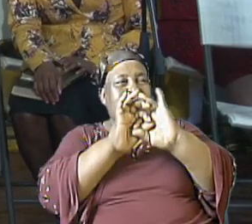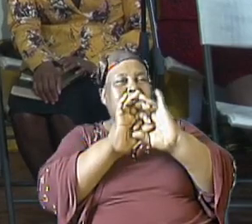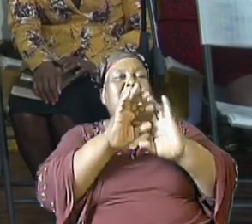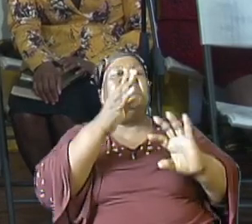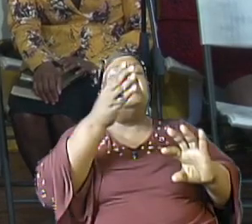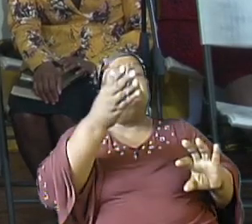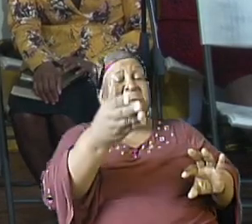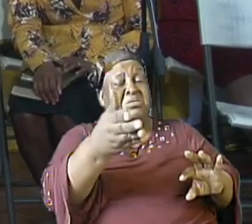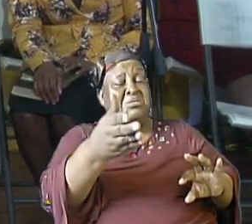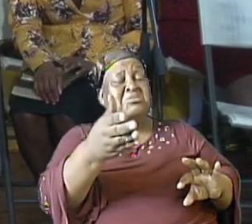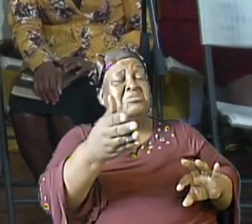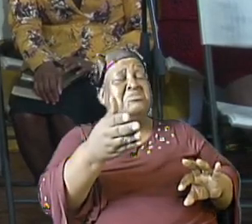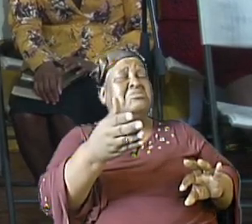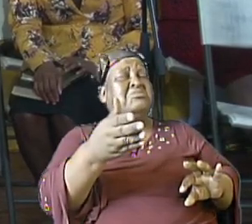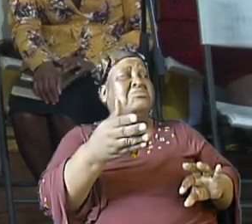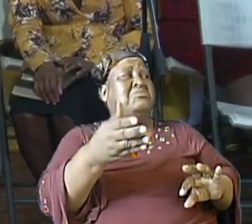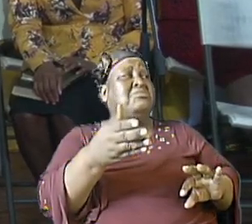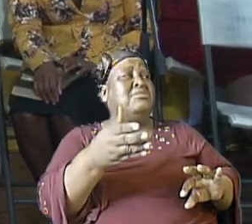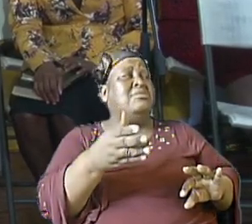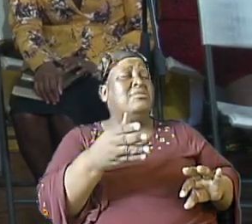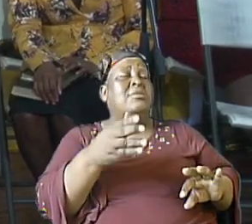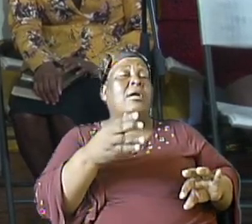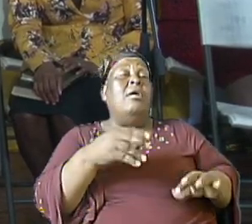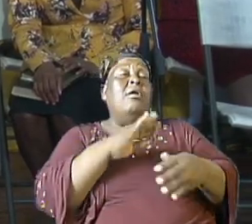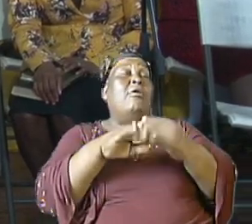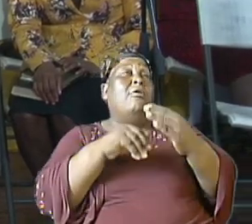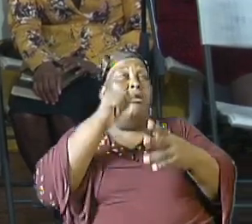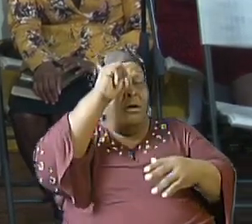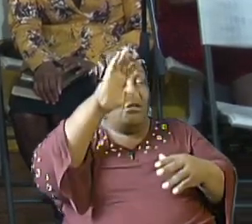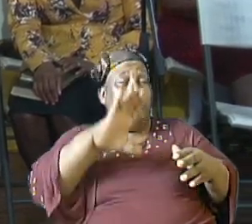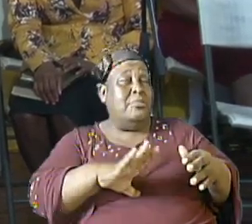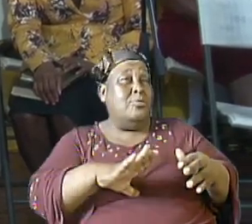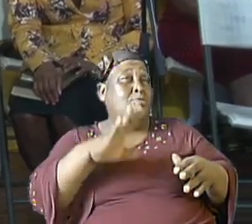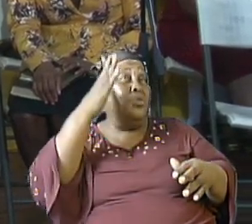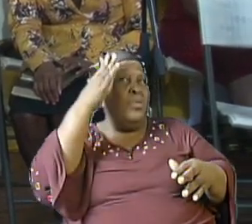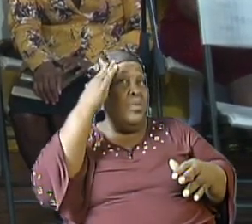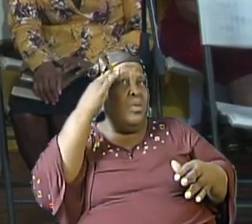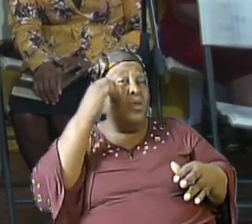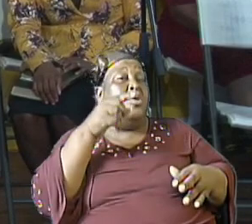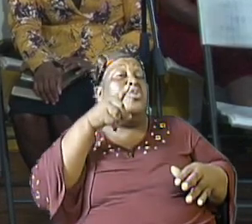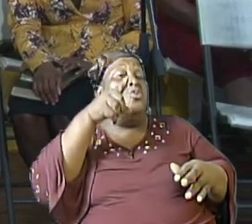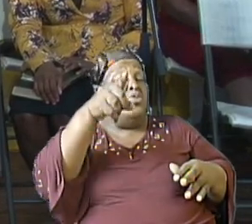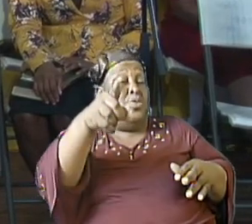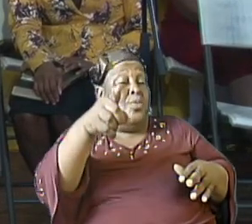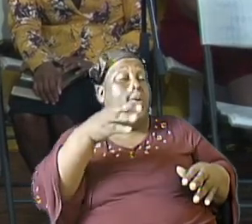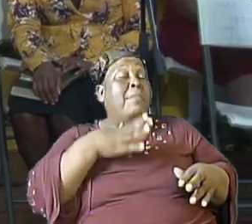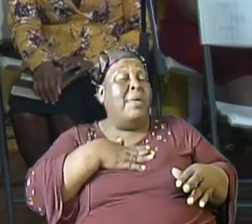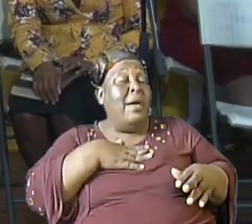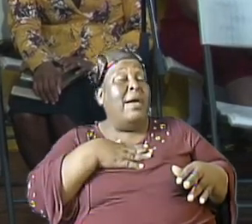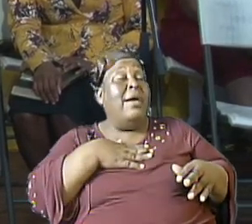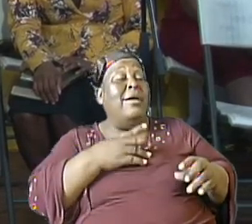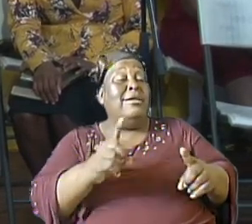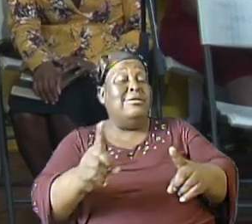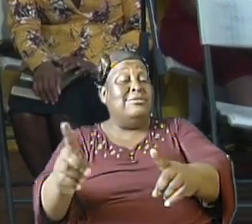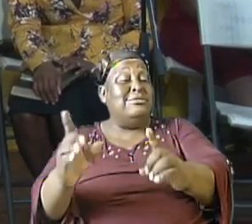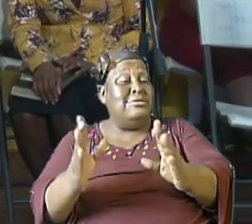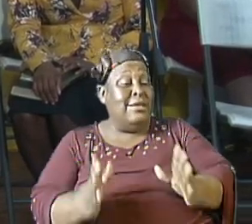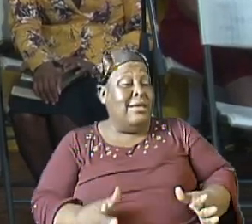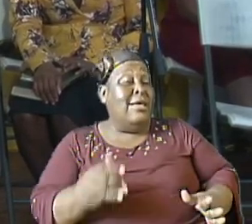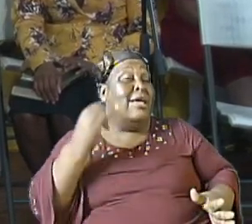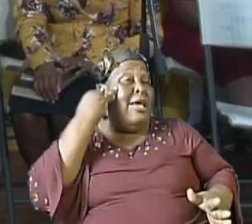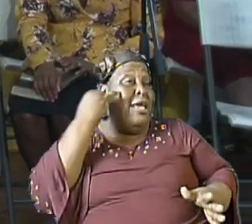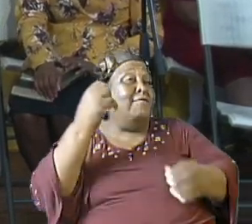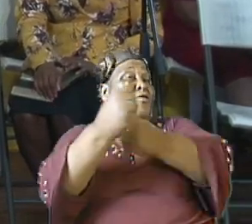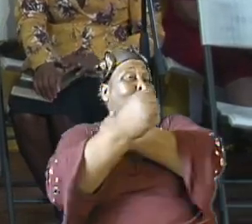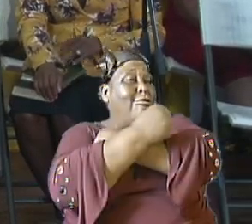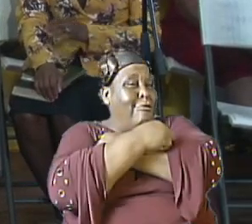said, by this shall all men know that ye are my disciples, if ye